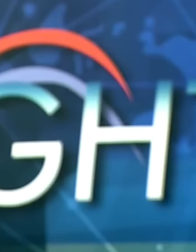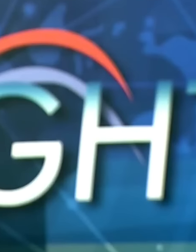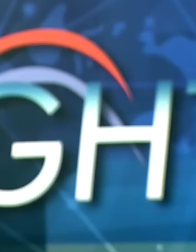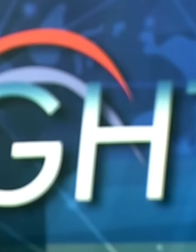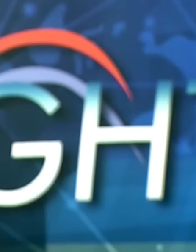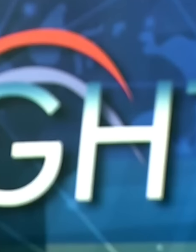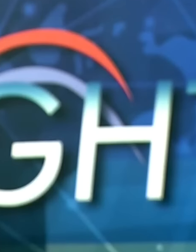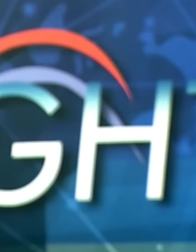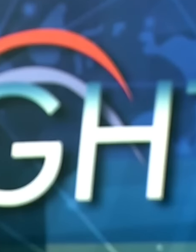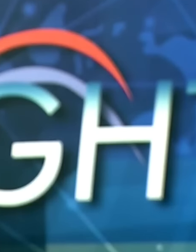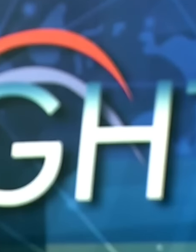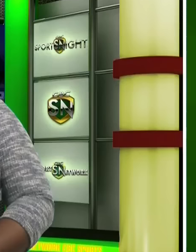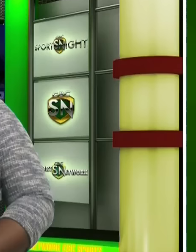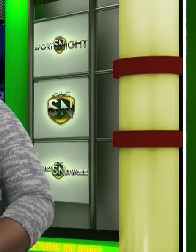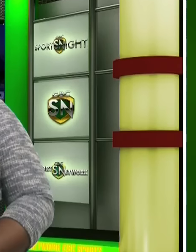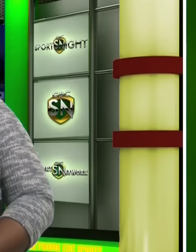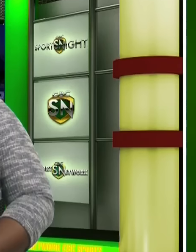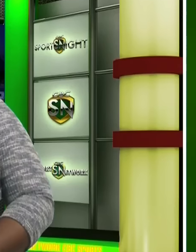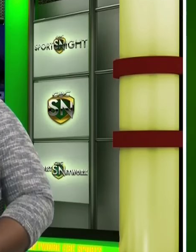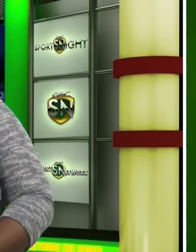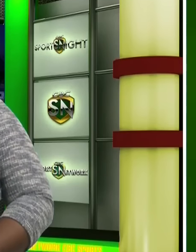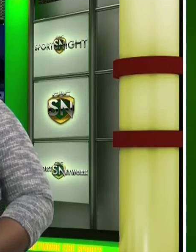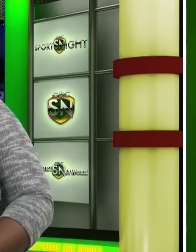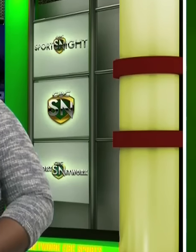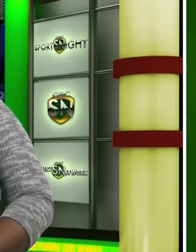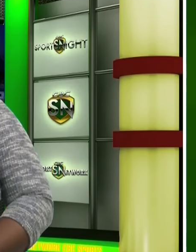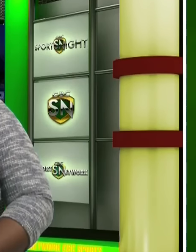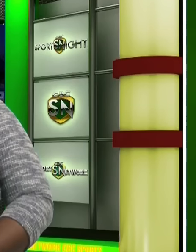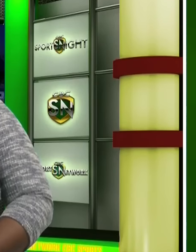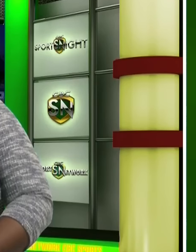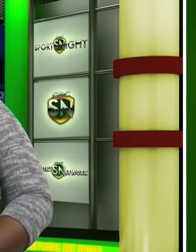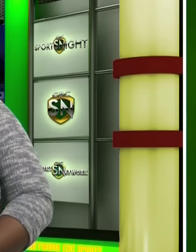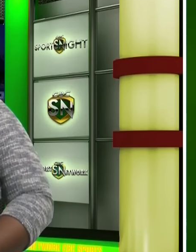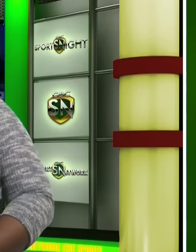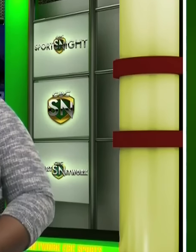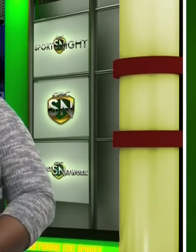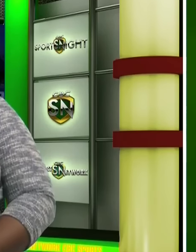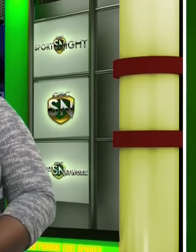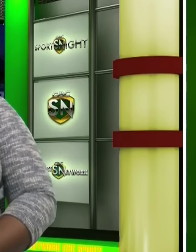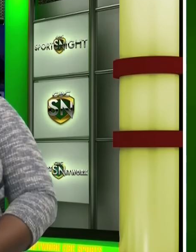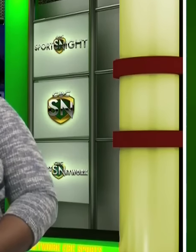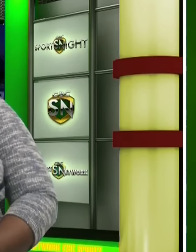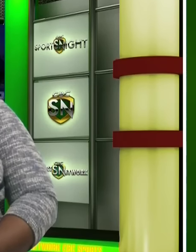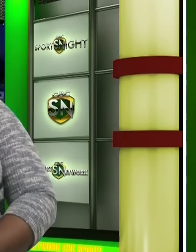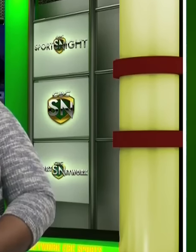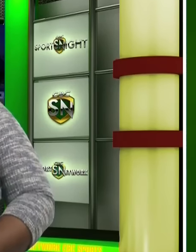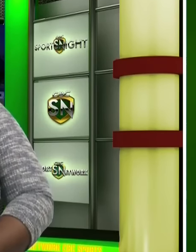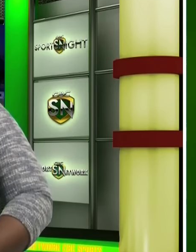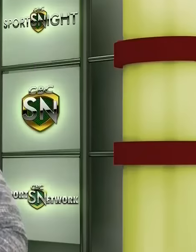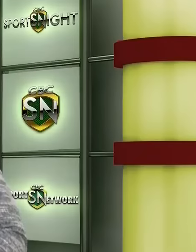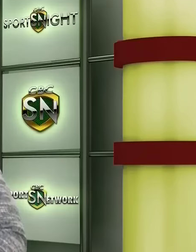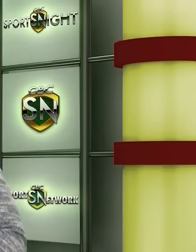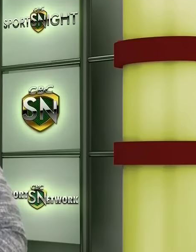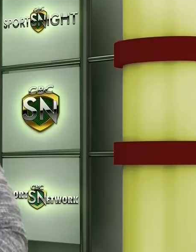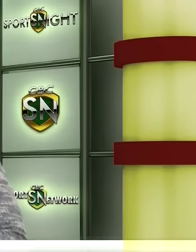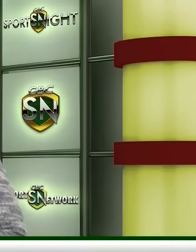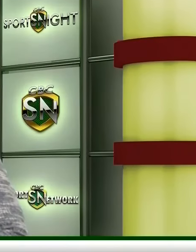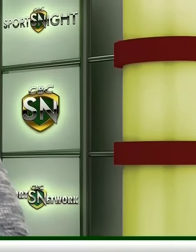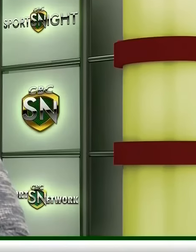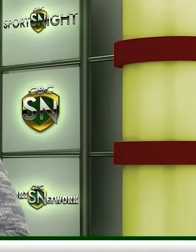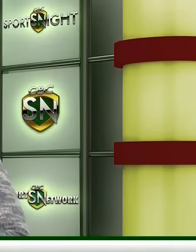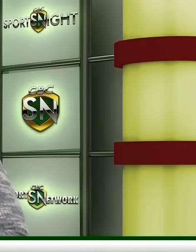And we say welcome back to Anne-Marie Burke. Anne-Marie, this competition is really heating up. Oh yes, Wendy, it's a big